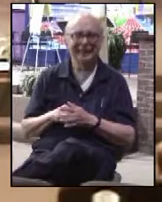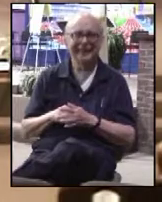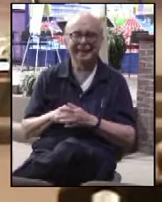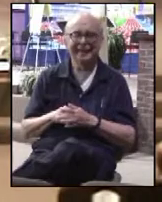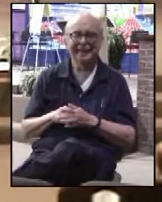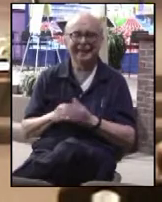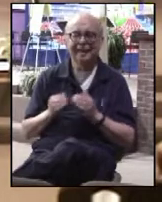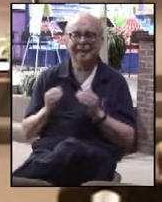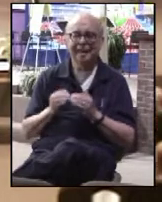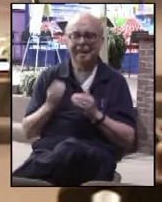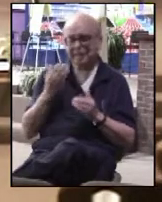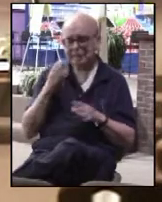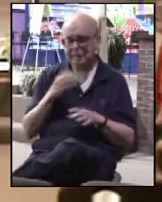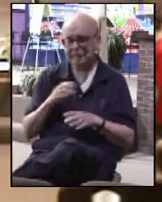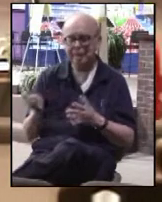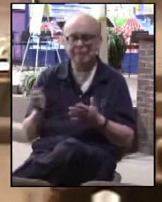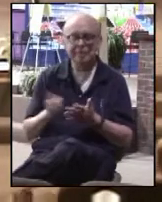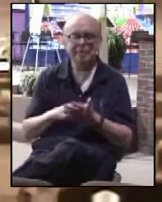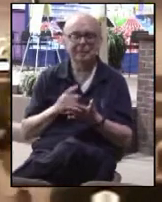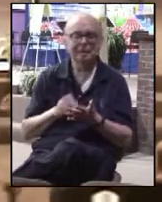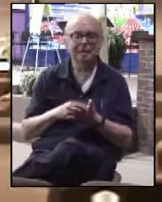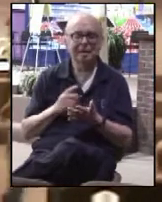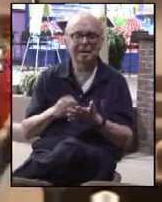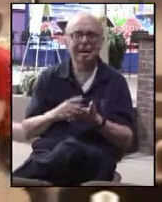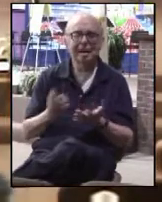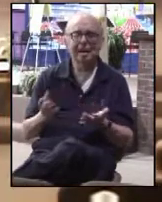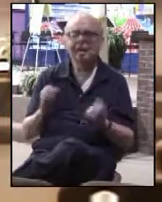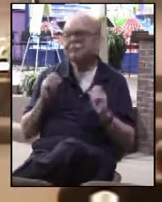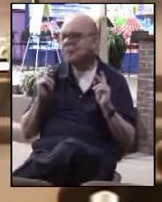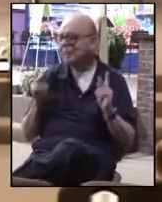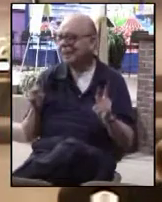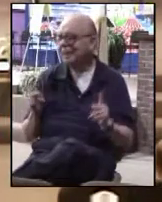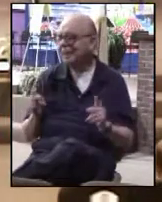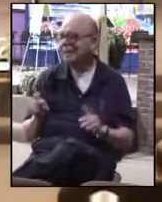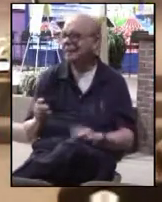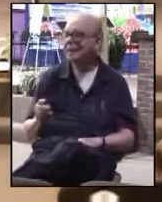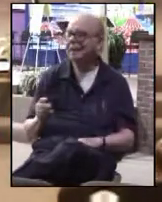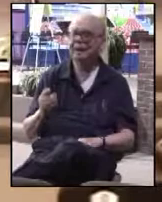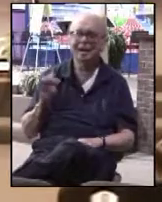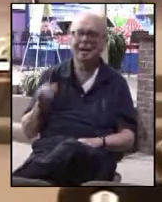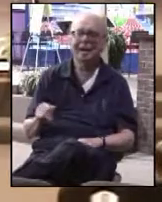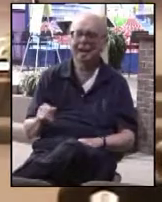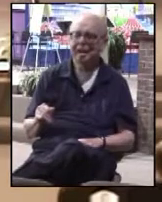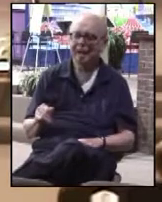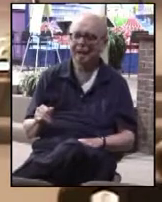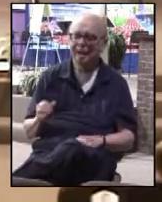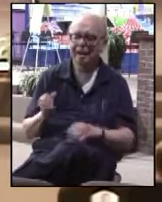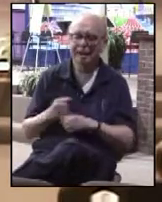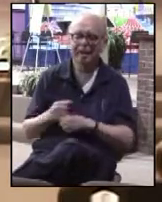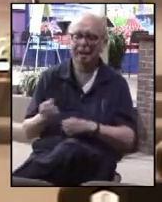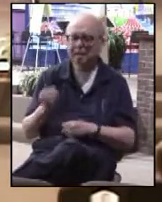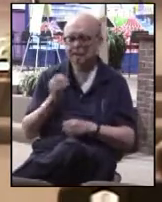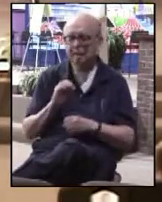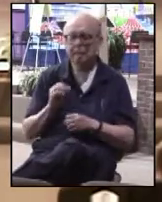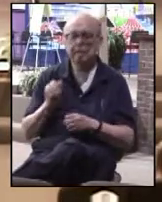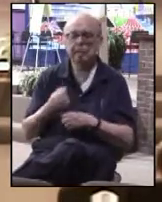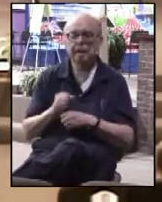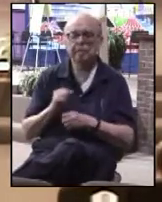even if she does yell at me every once in a while it's okay I'm still going to make her coffee the next day